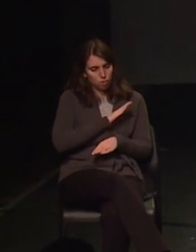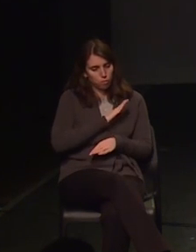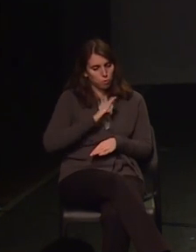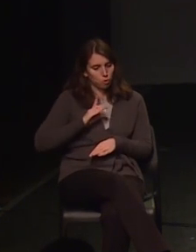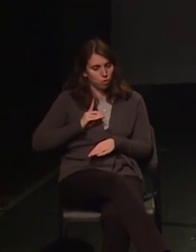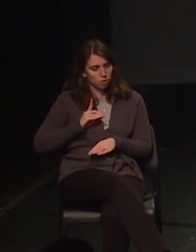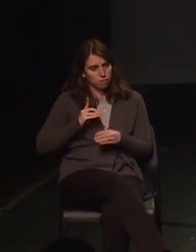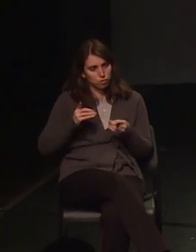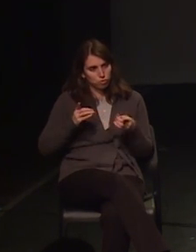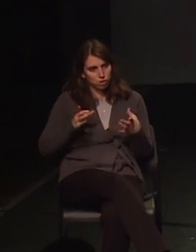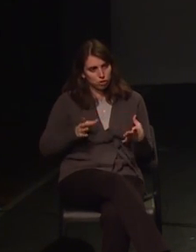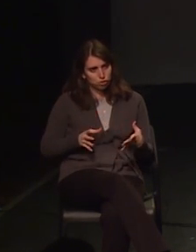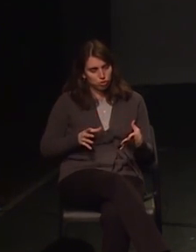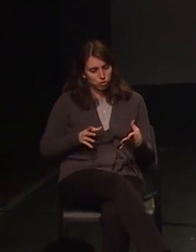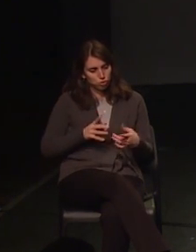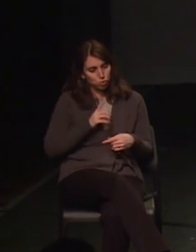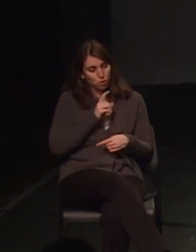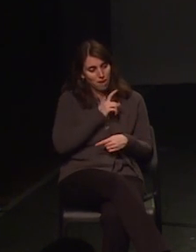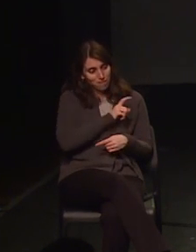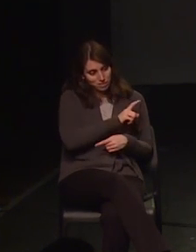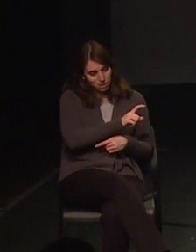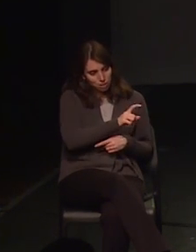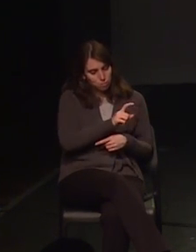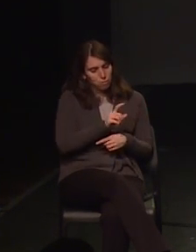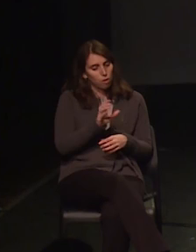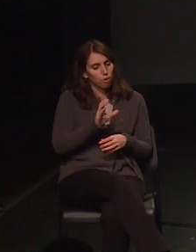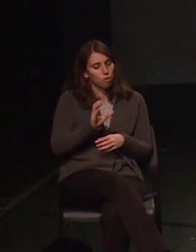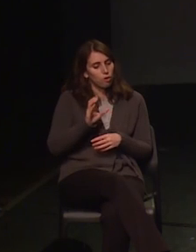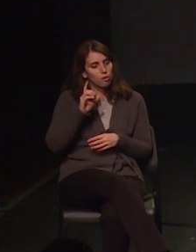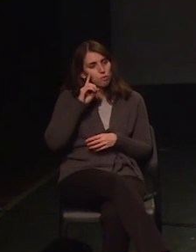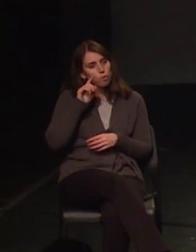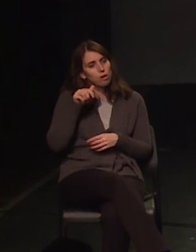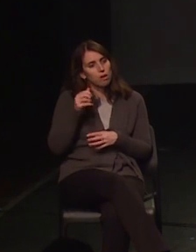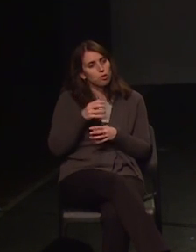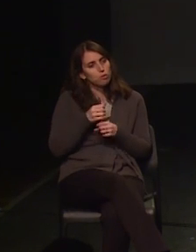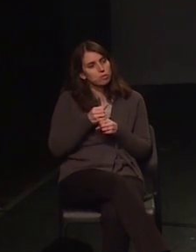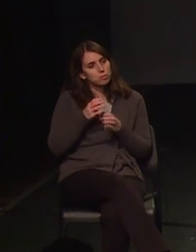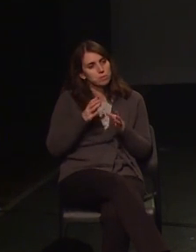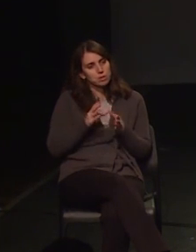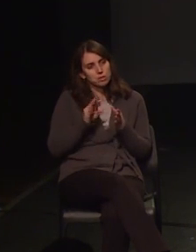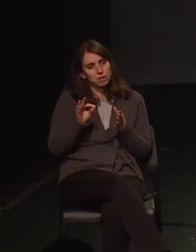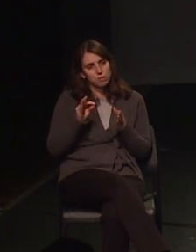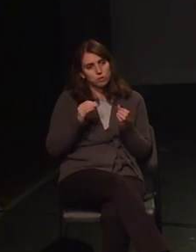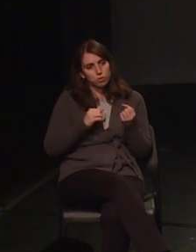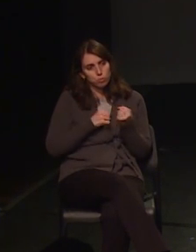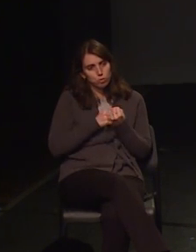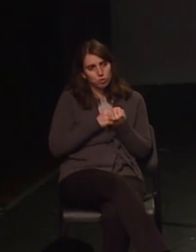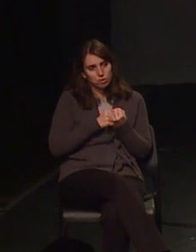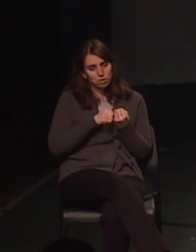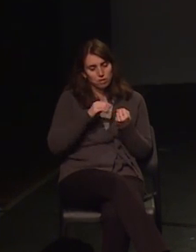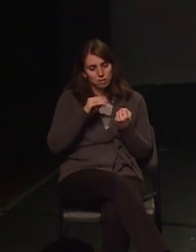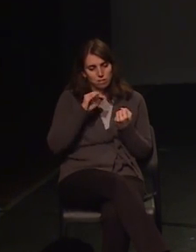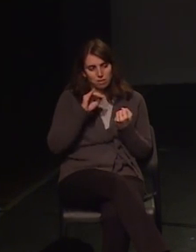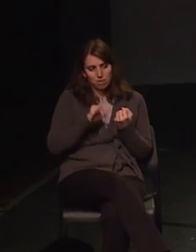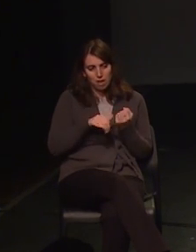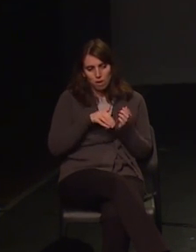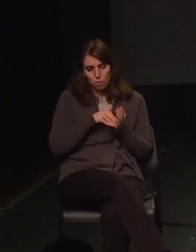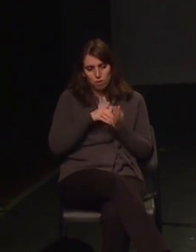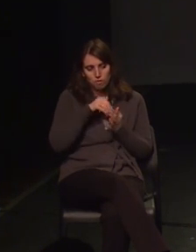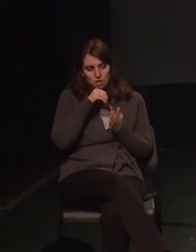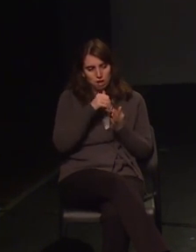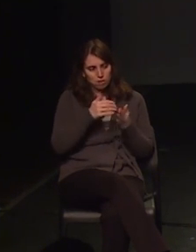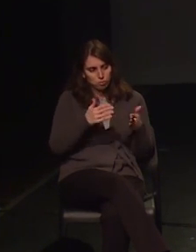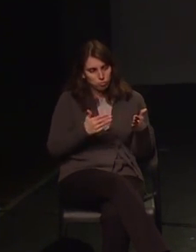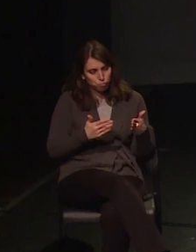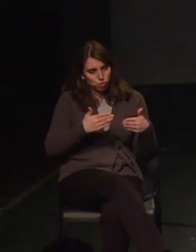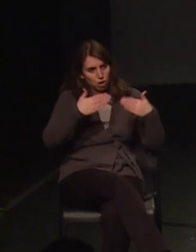to look at other recipients of support. And that is an asset that often goes untapped. I think we have a tendency when we run